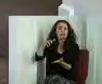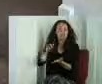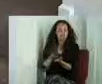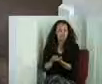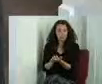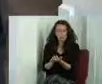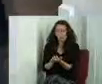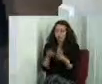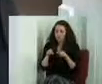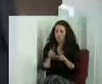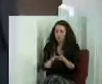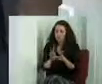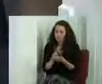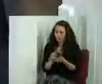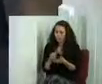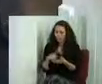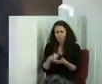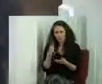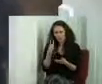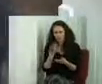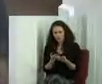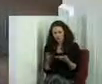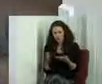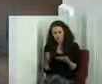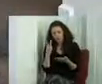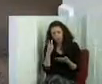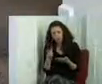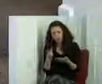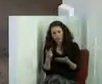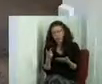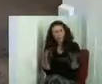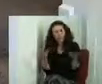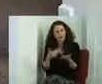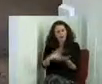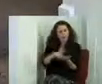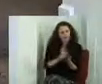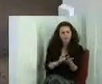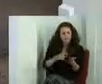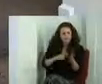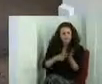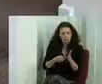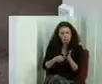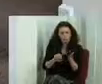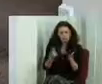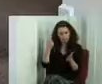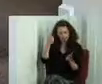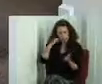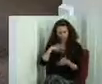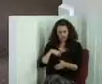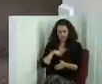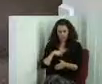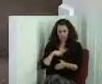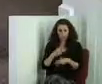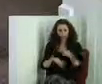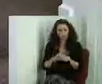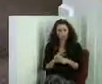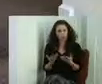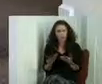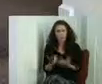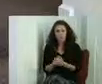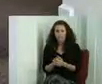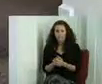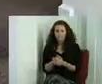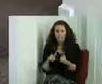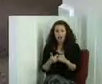these things about abundance, and what does abundance mean for us in our world? How do we enable abundance to become a part of the